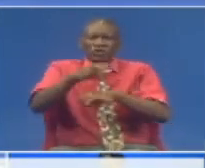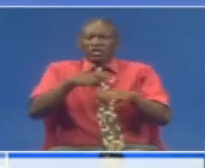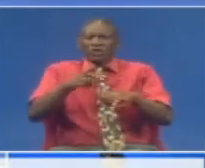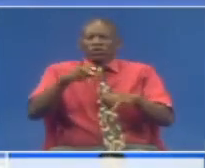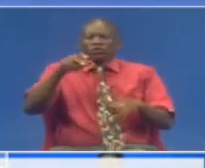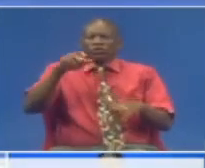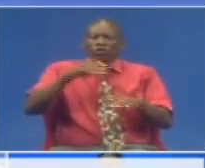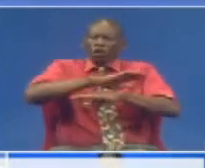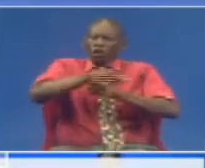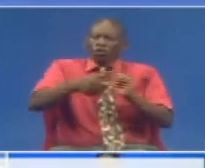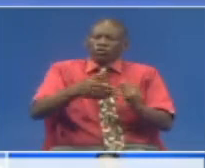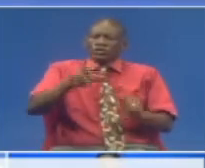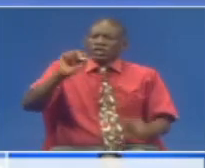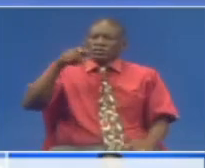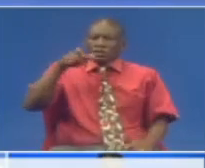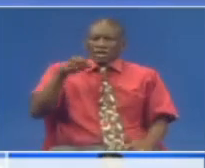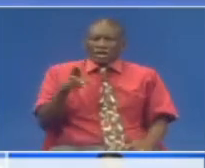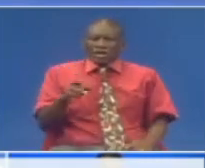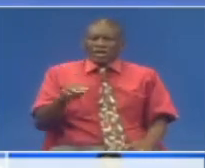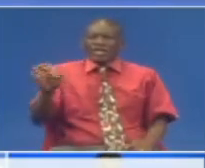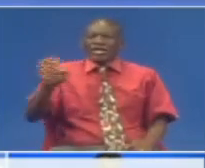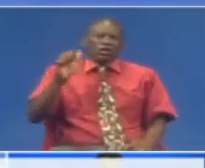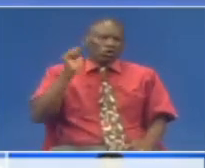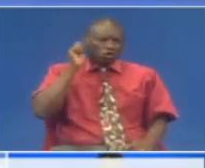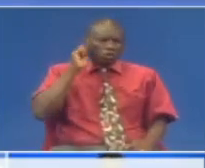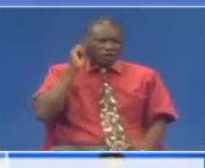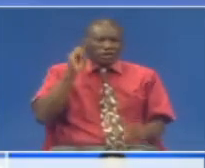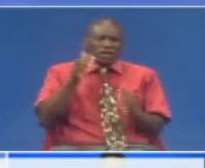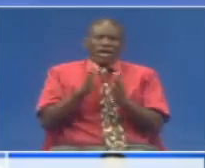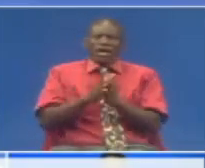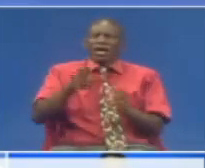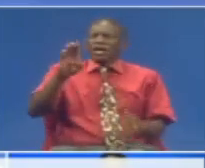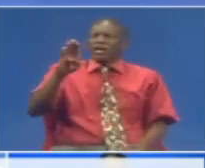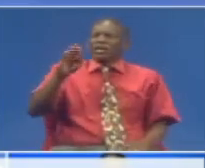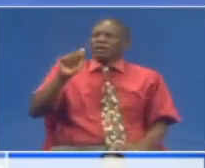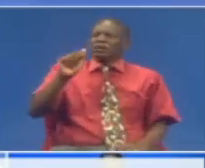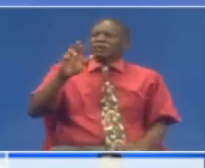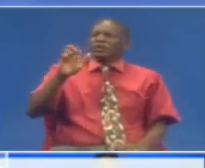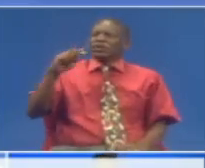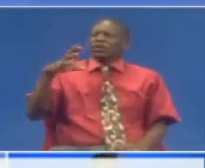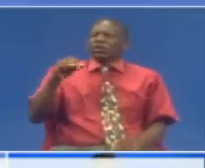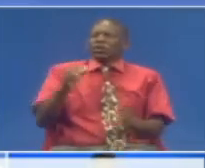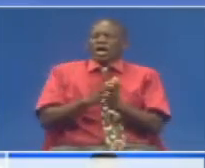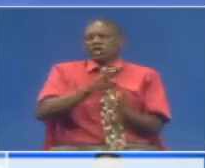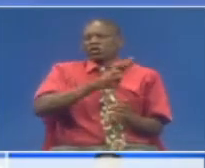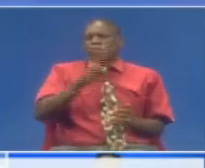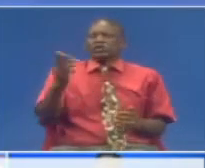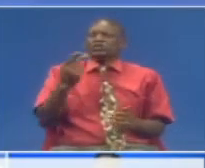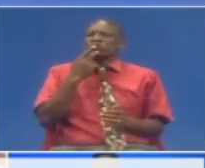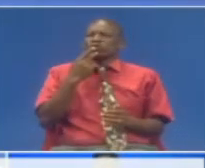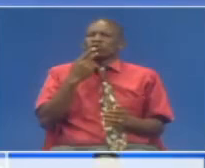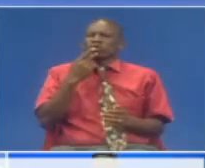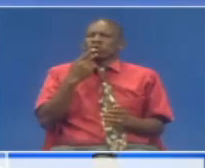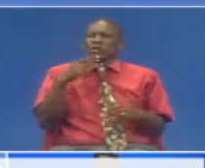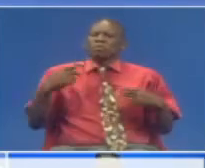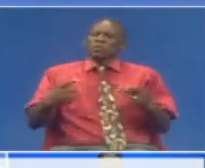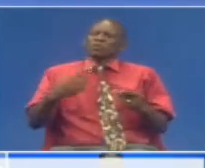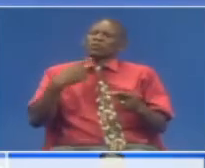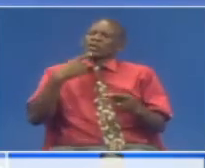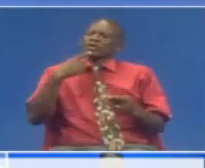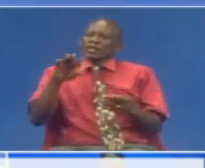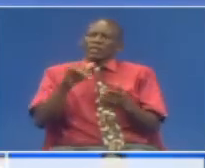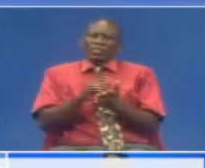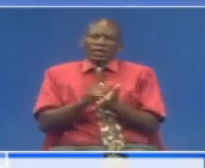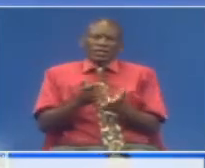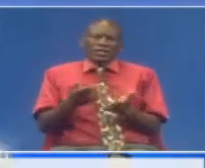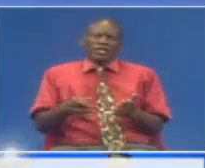reservists in Elgeyo Marakwet, in Baringo, in West Pokot were actually a militia that